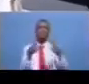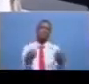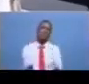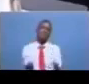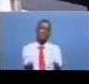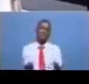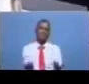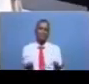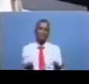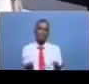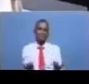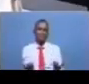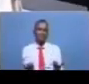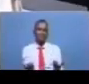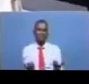that